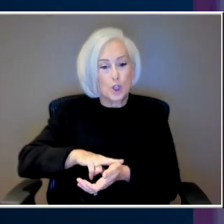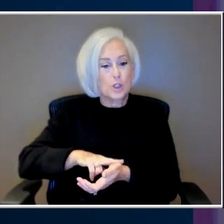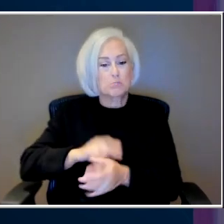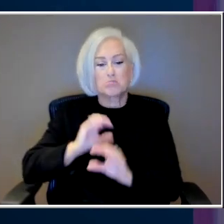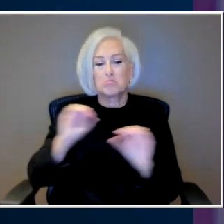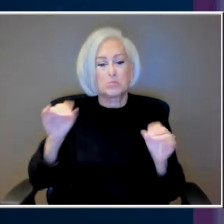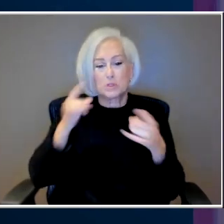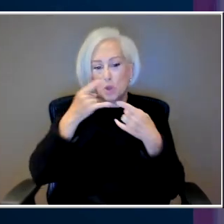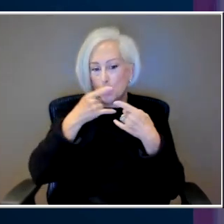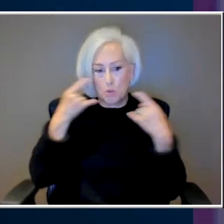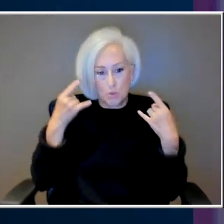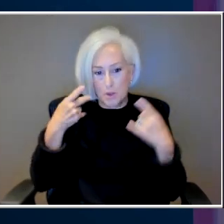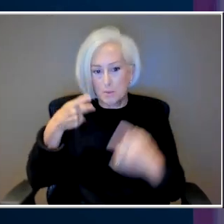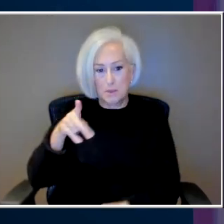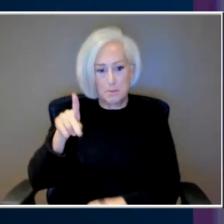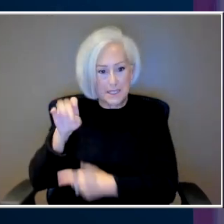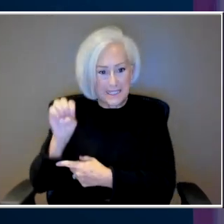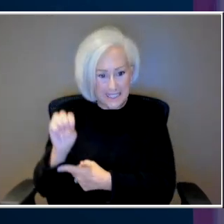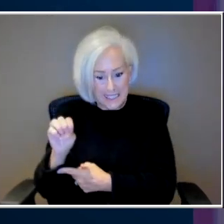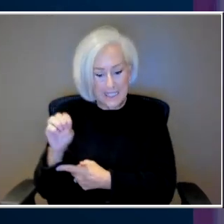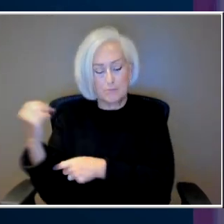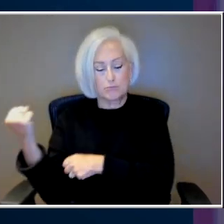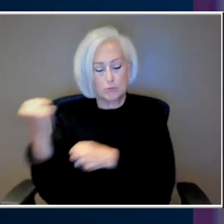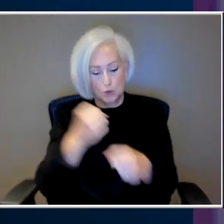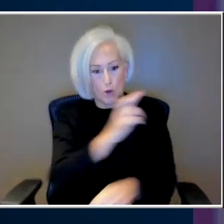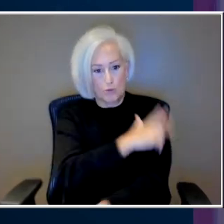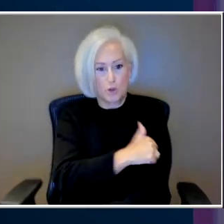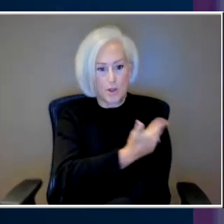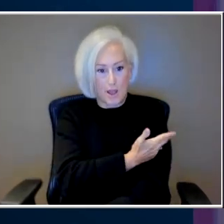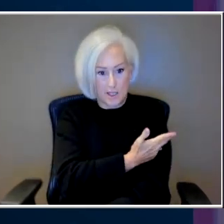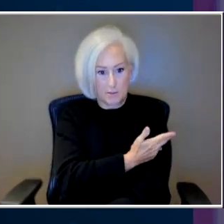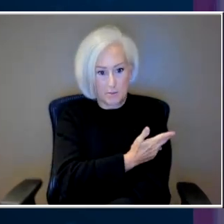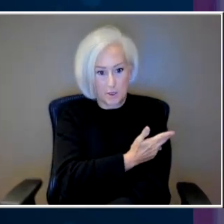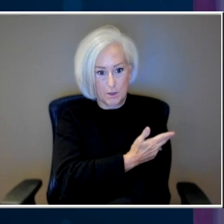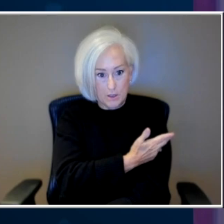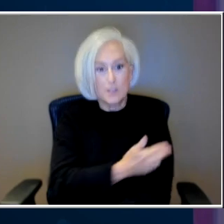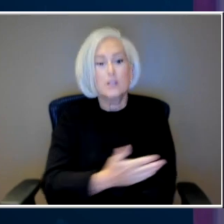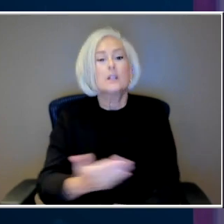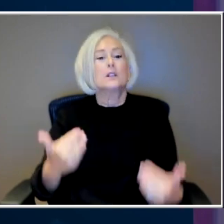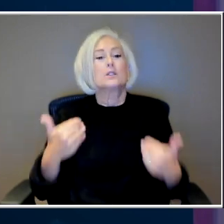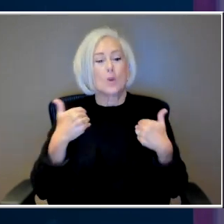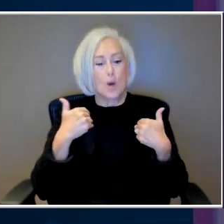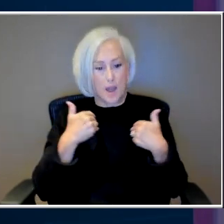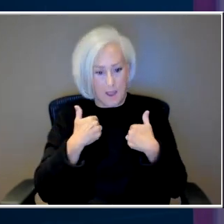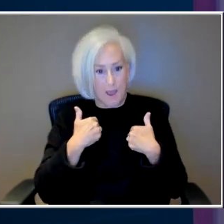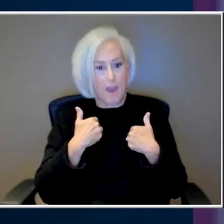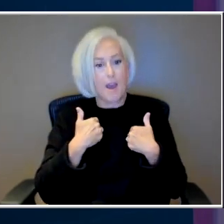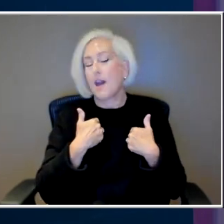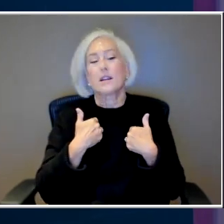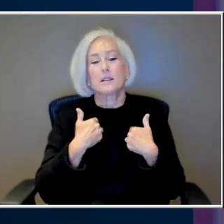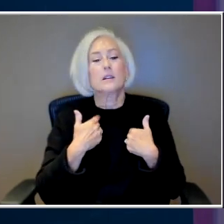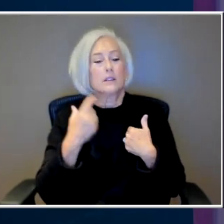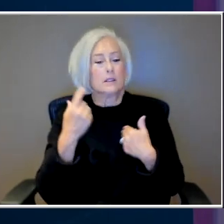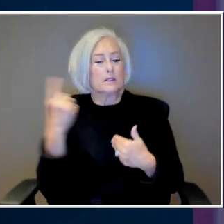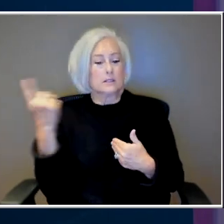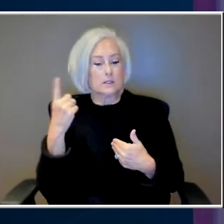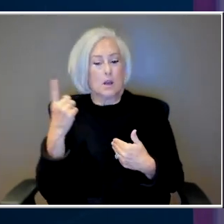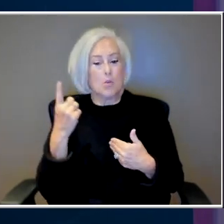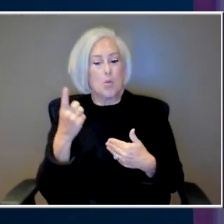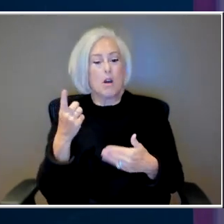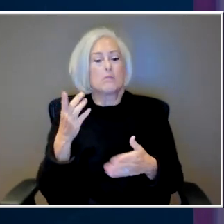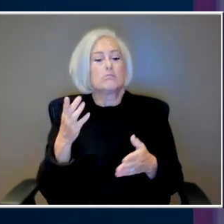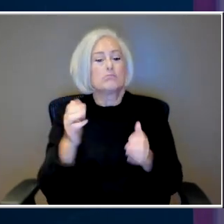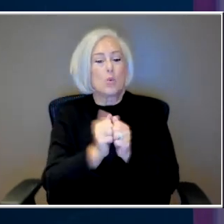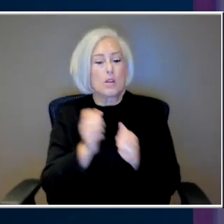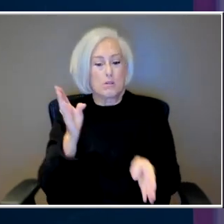a pulmonary specialist that checked in on me on a tablet or a robot. Yep. And they had